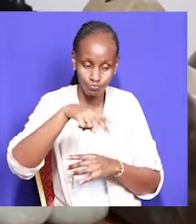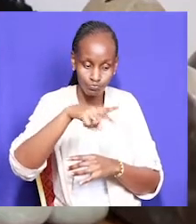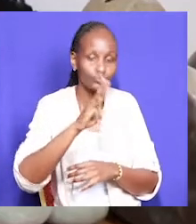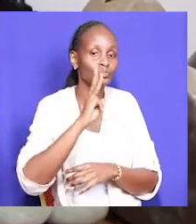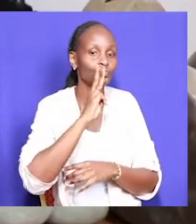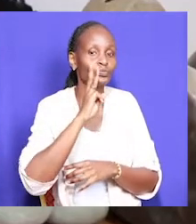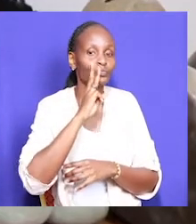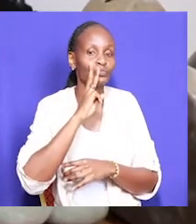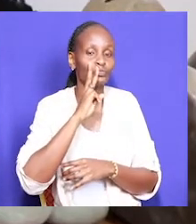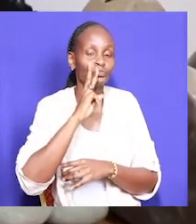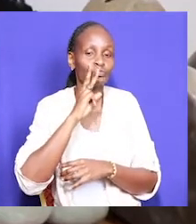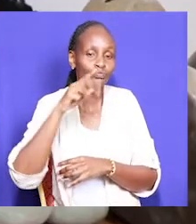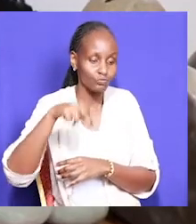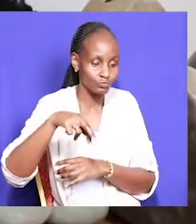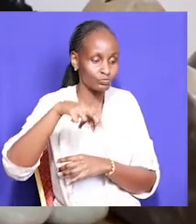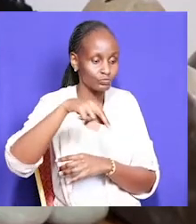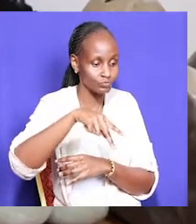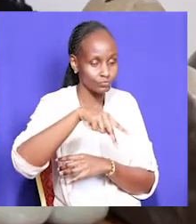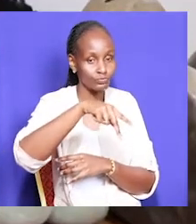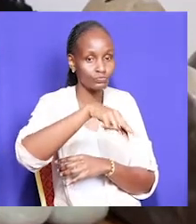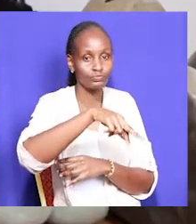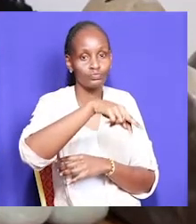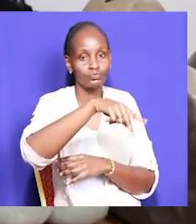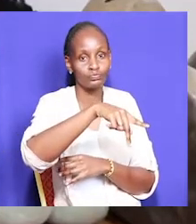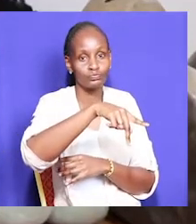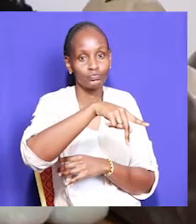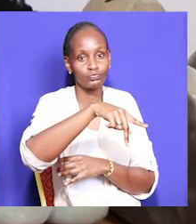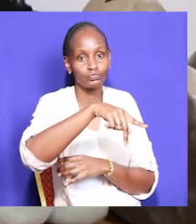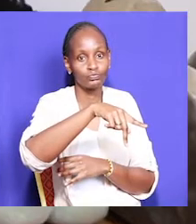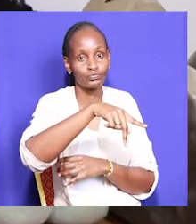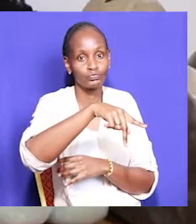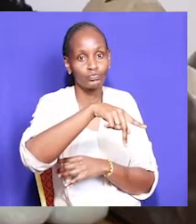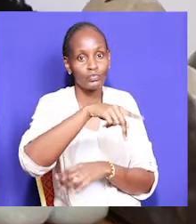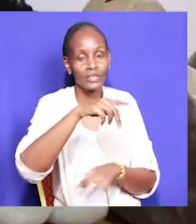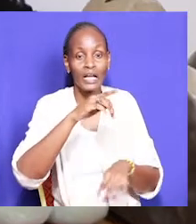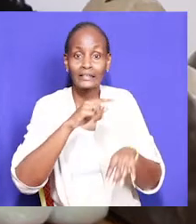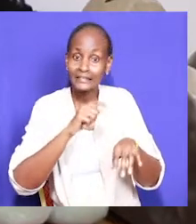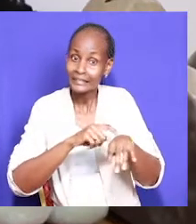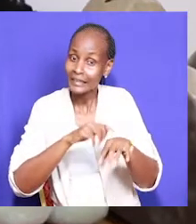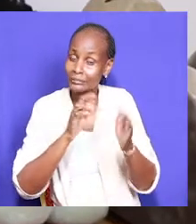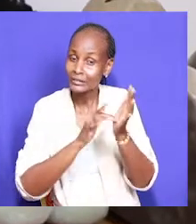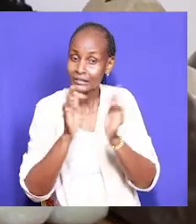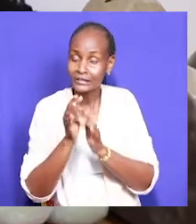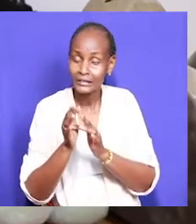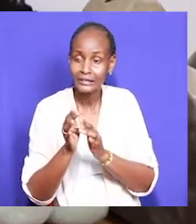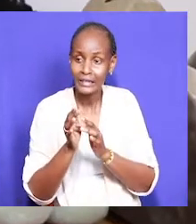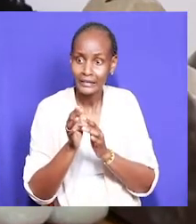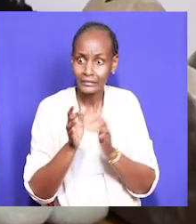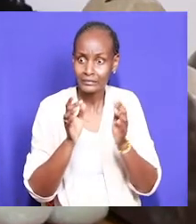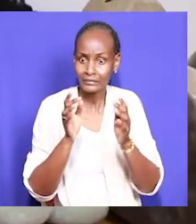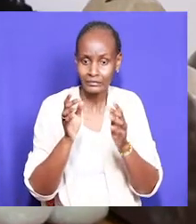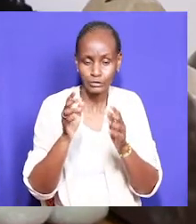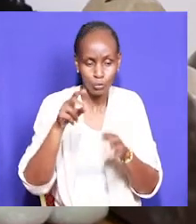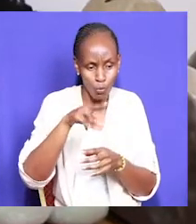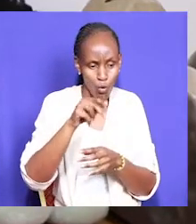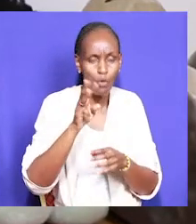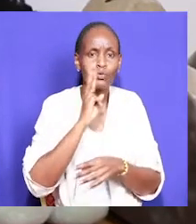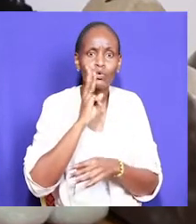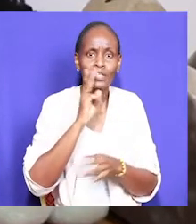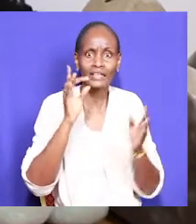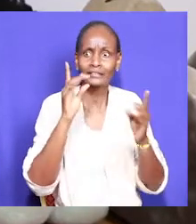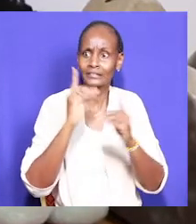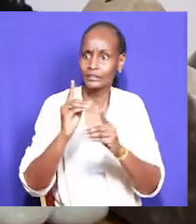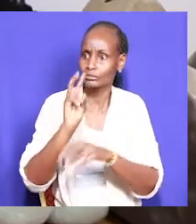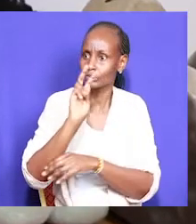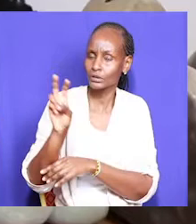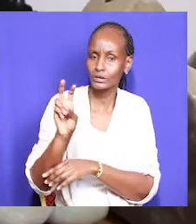trap, trip, trap, trip, trap, trip. And when Jesus was walking on water, the disciples saw him from afar.